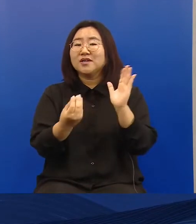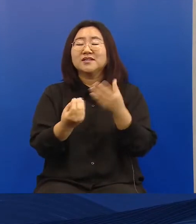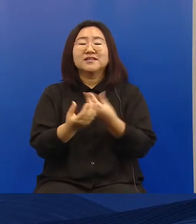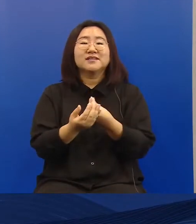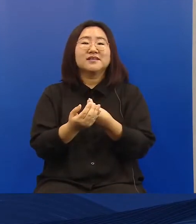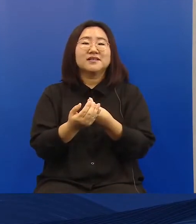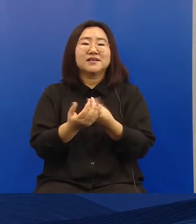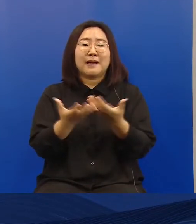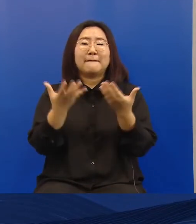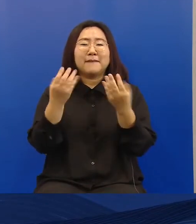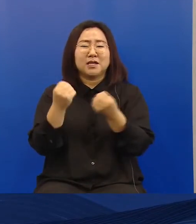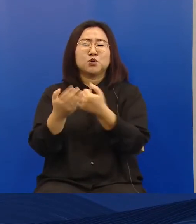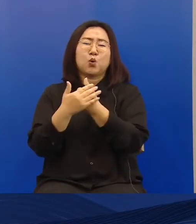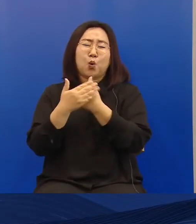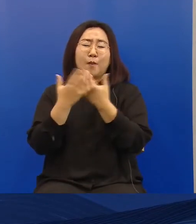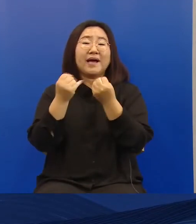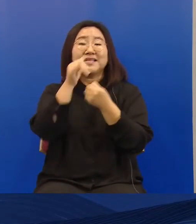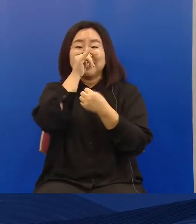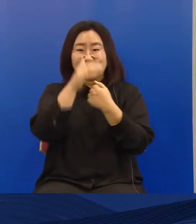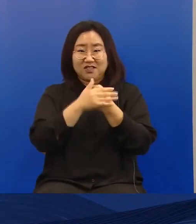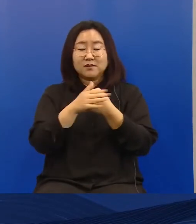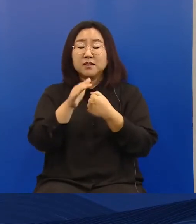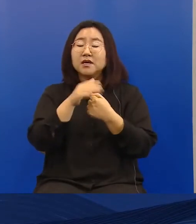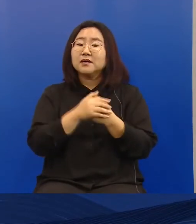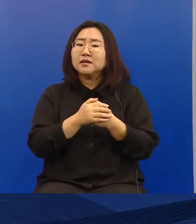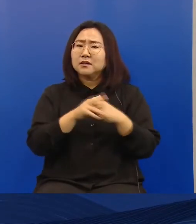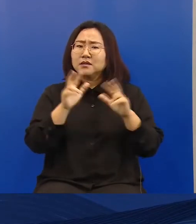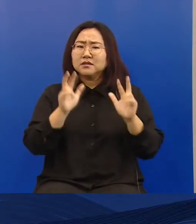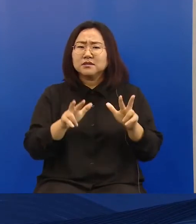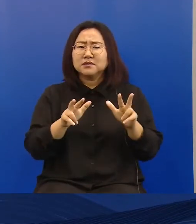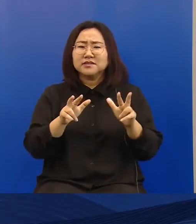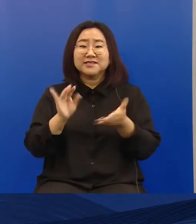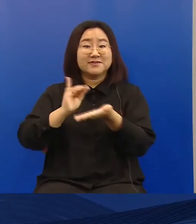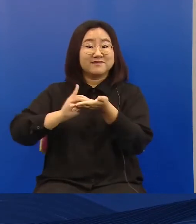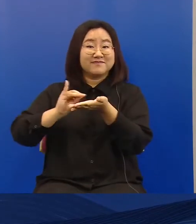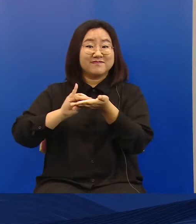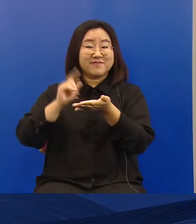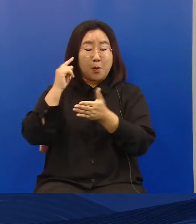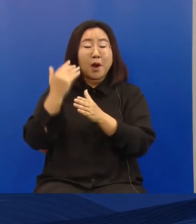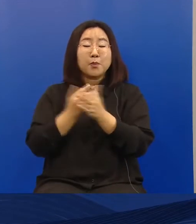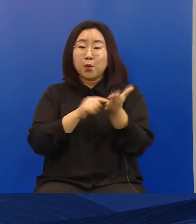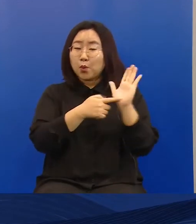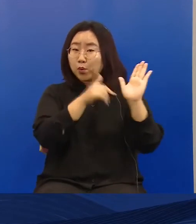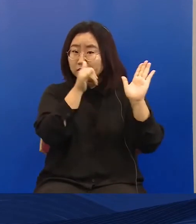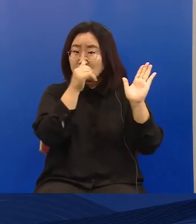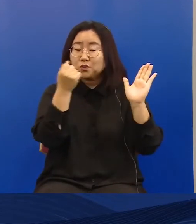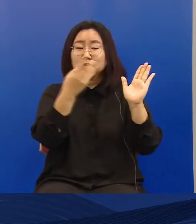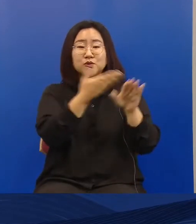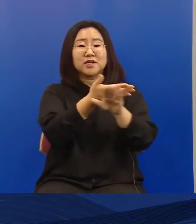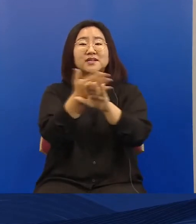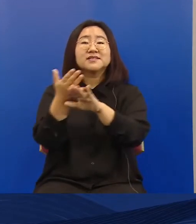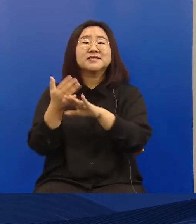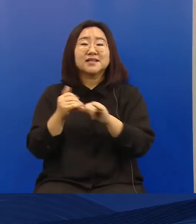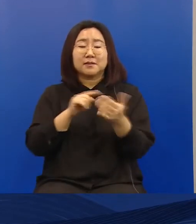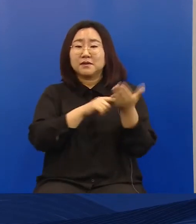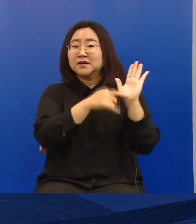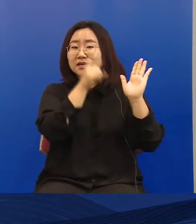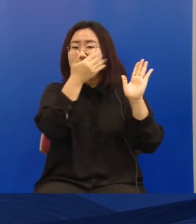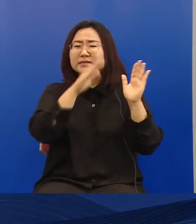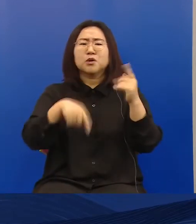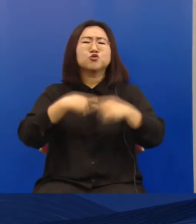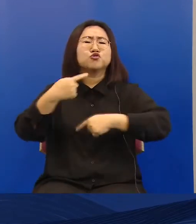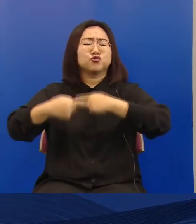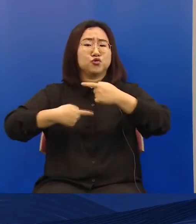wraps up my comments, and I believe that many people have more comments. As Dr. An Young-hwan and other